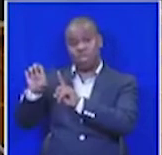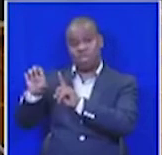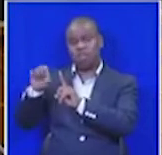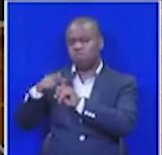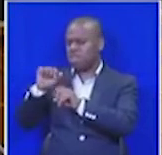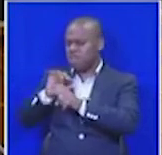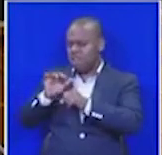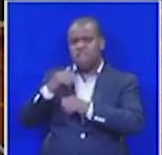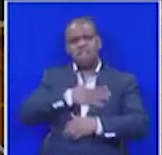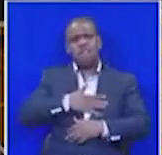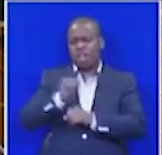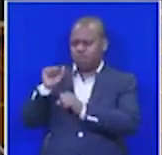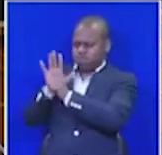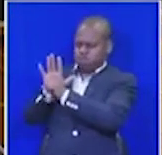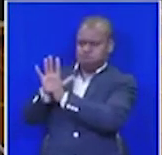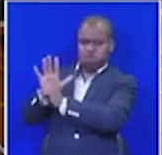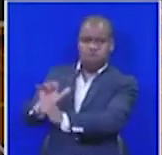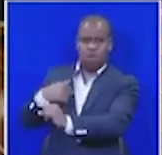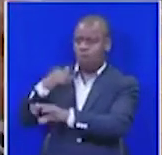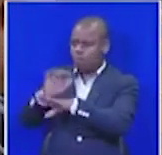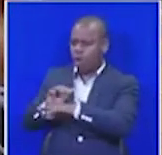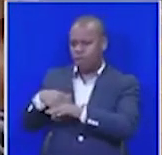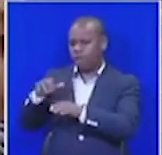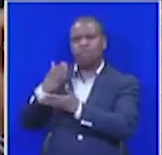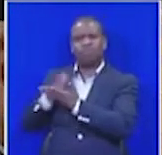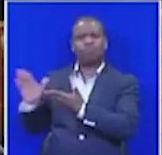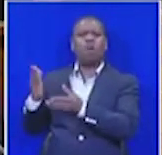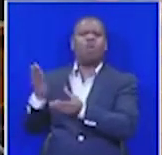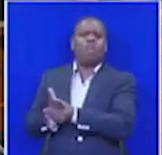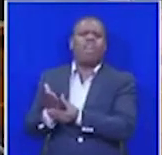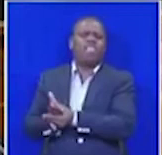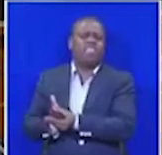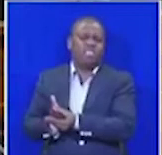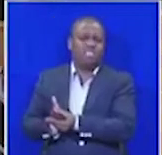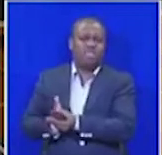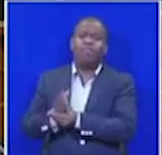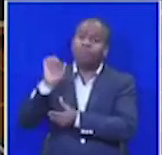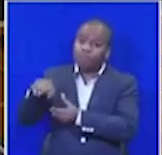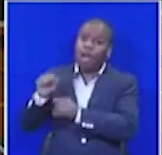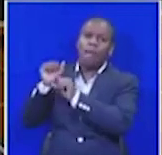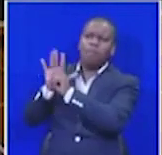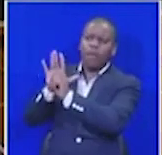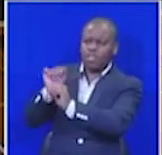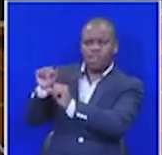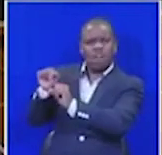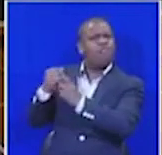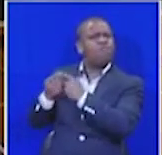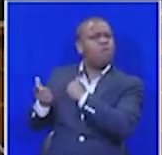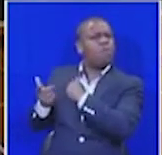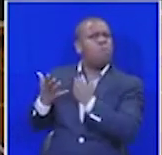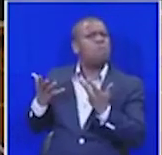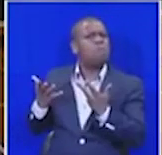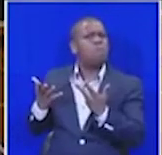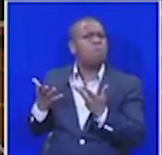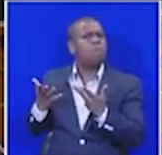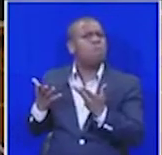discontinue the prosecution against Mr. Zuma. Here's the question. It's under pressure from who exactly?